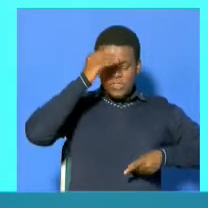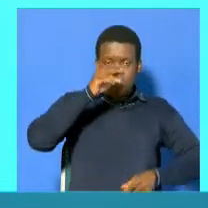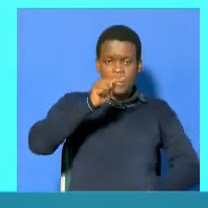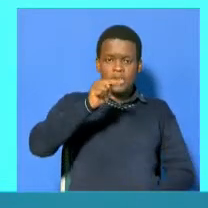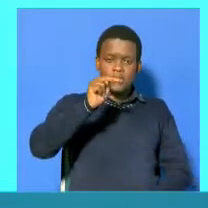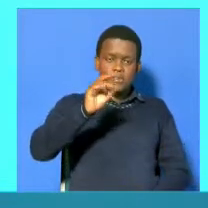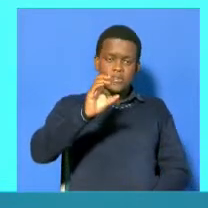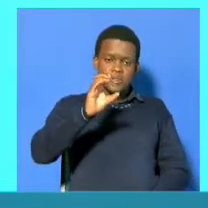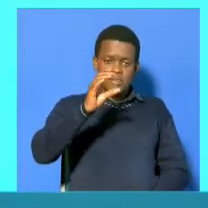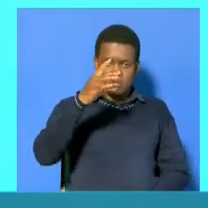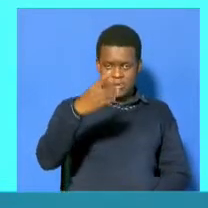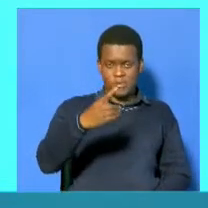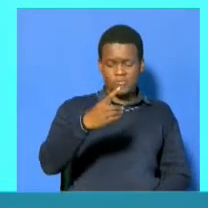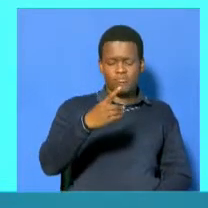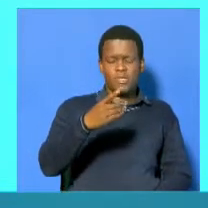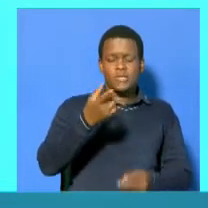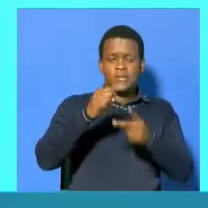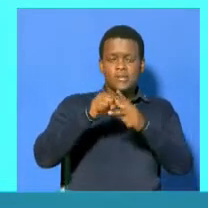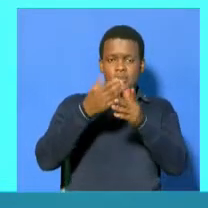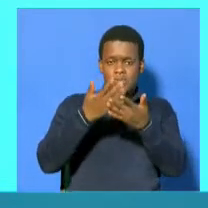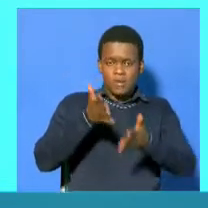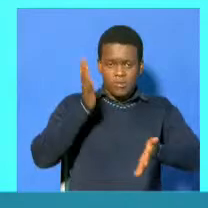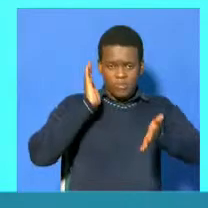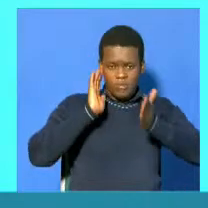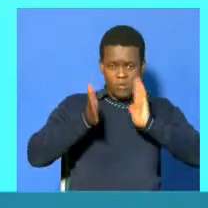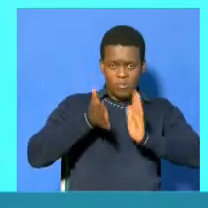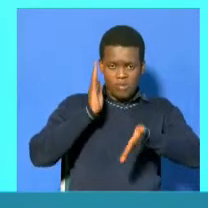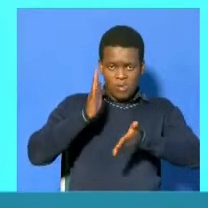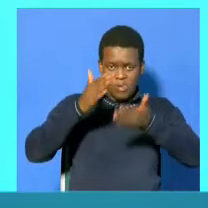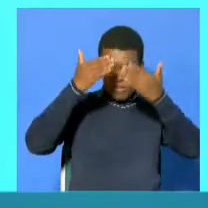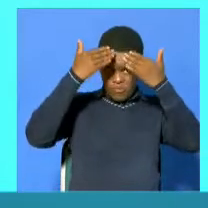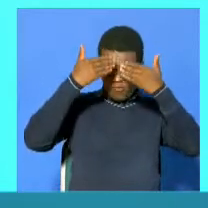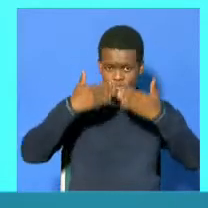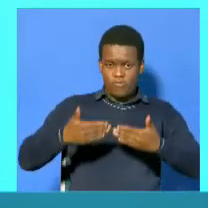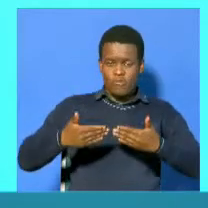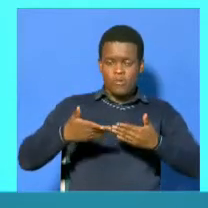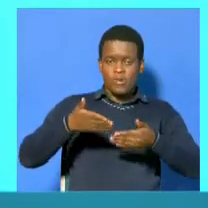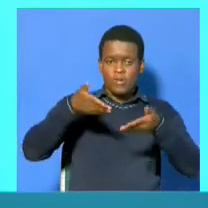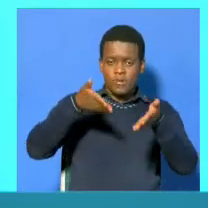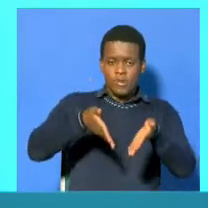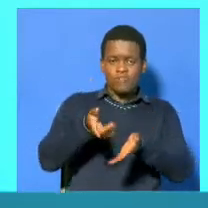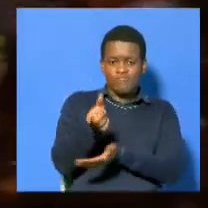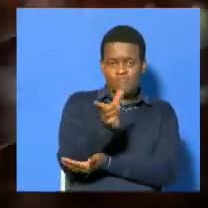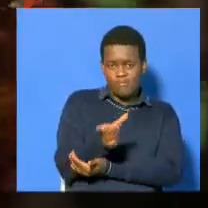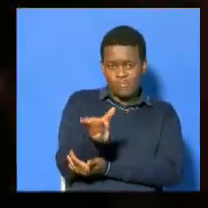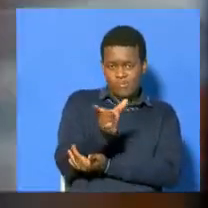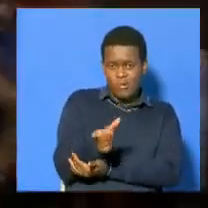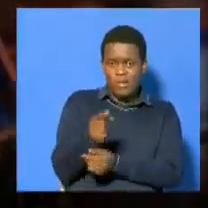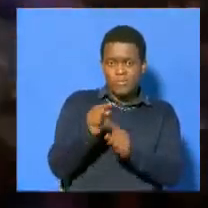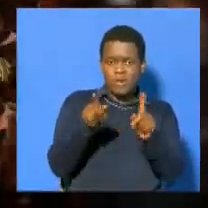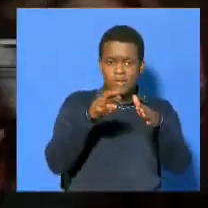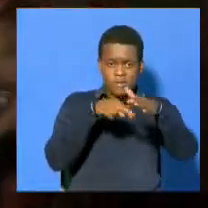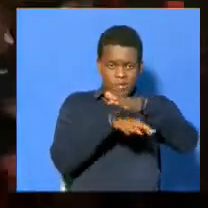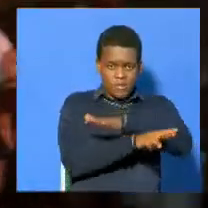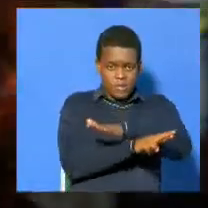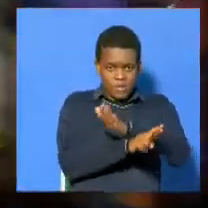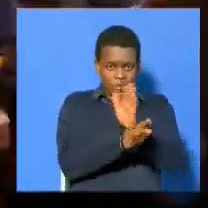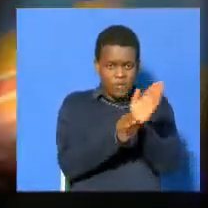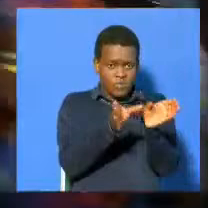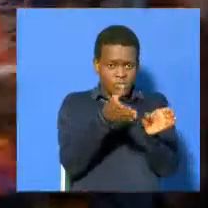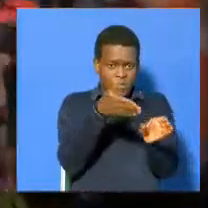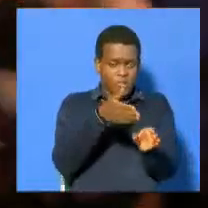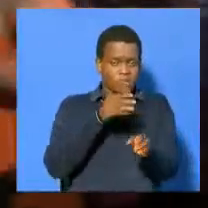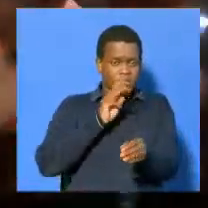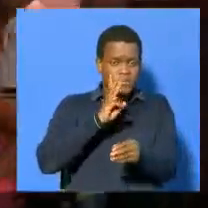Marathon will include the best Dream to Person Team Challenge as one of the new initiative. Registration for this campaign will start